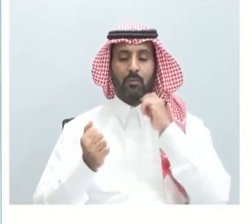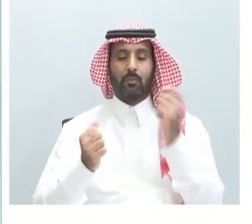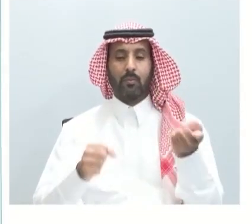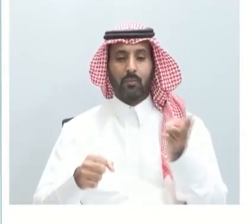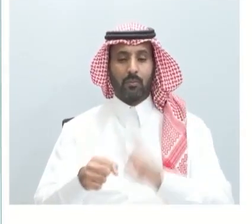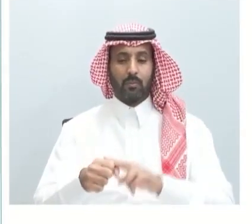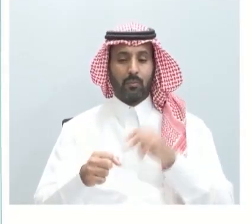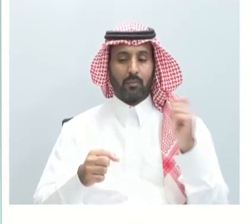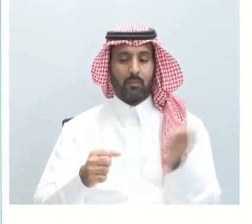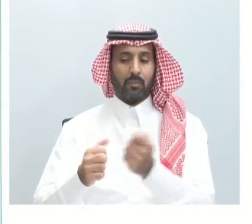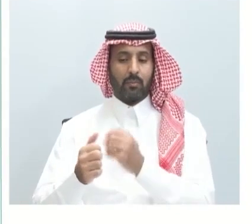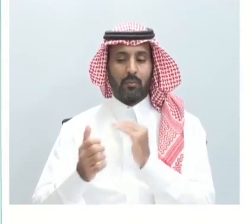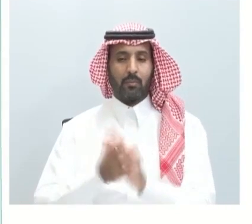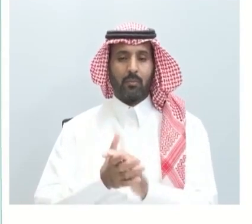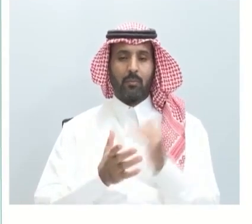sentence